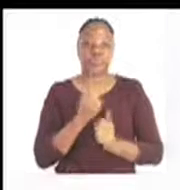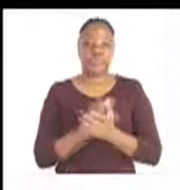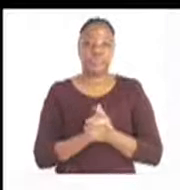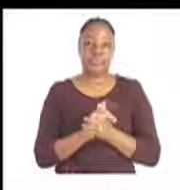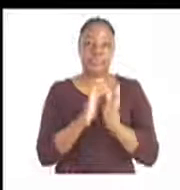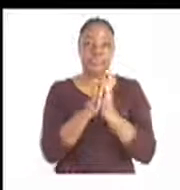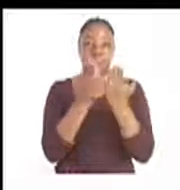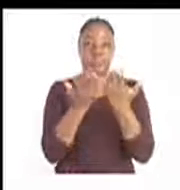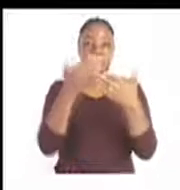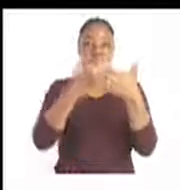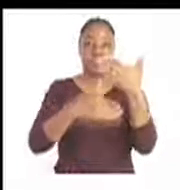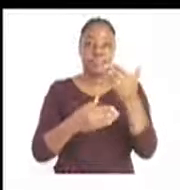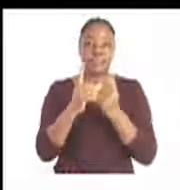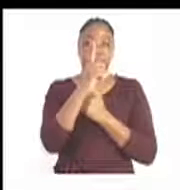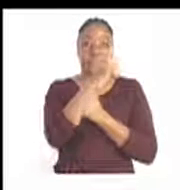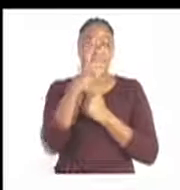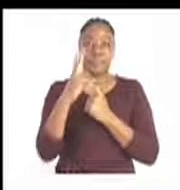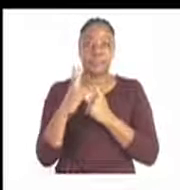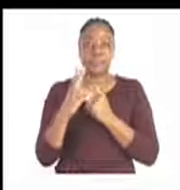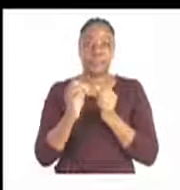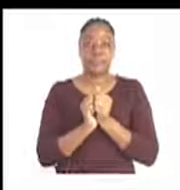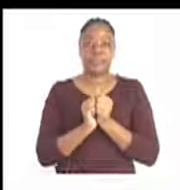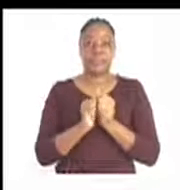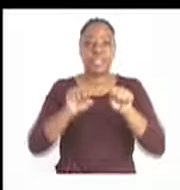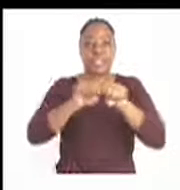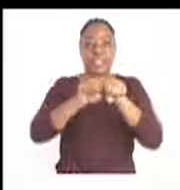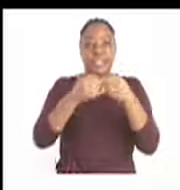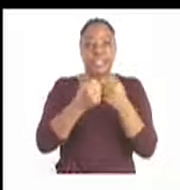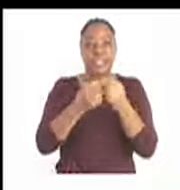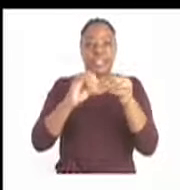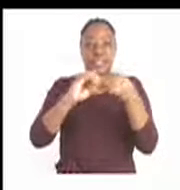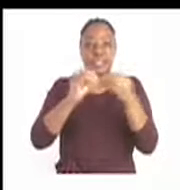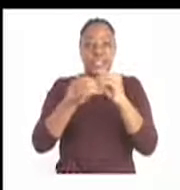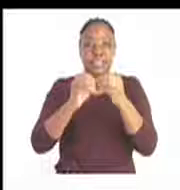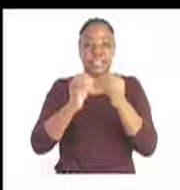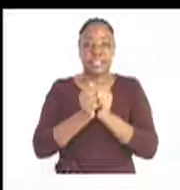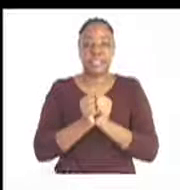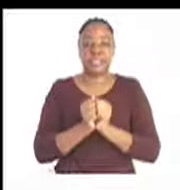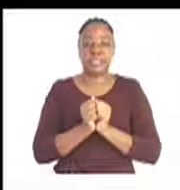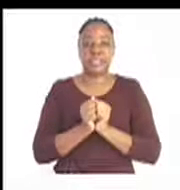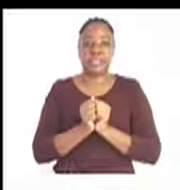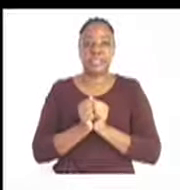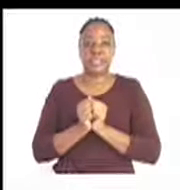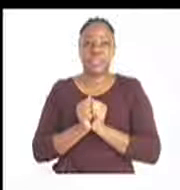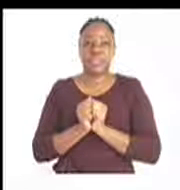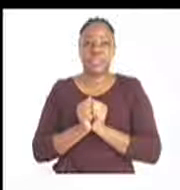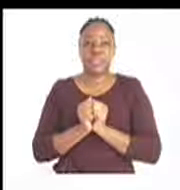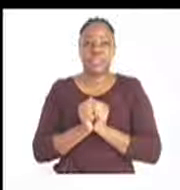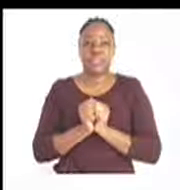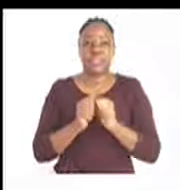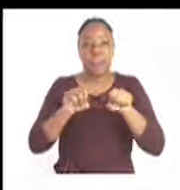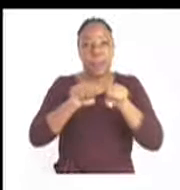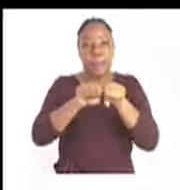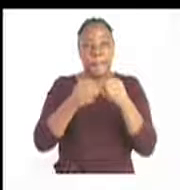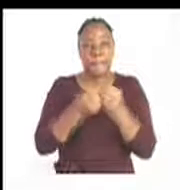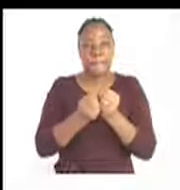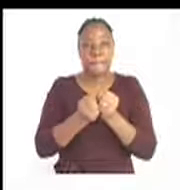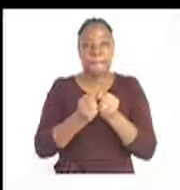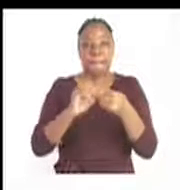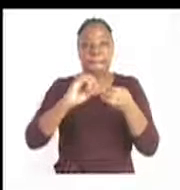12. On page 12, we have decomposing. Now, decomposing means to break down,